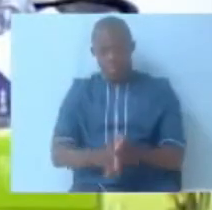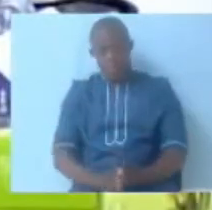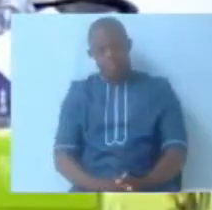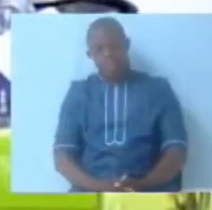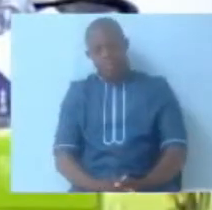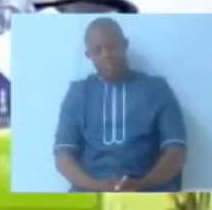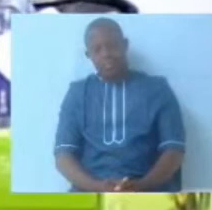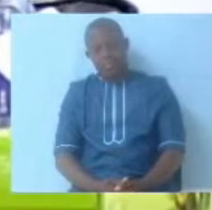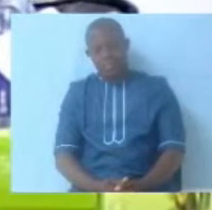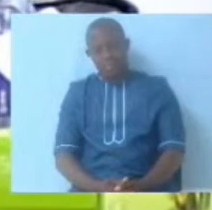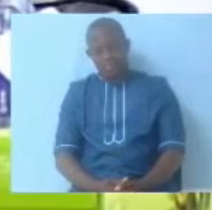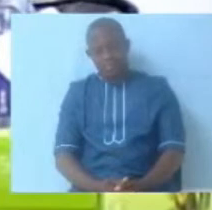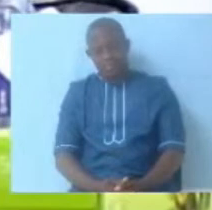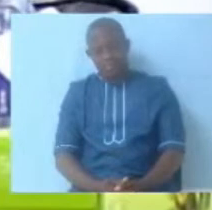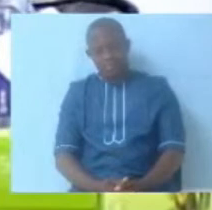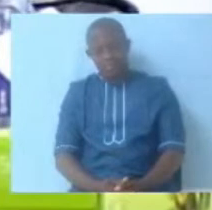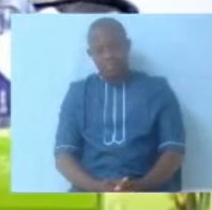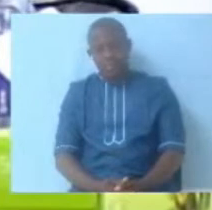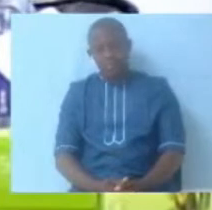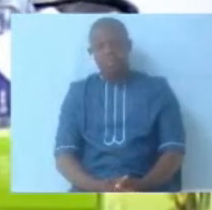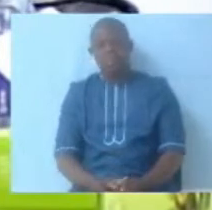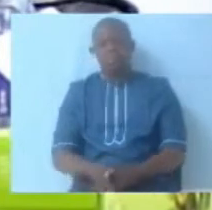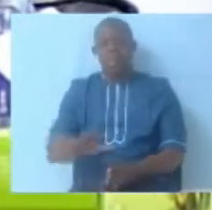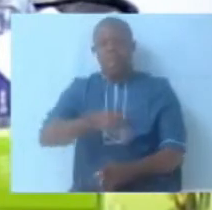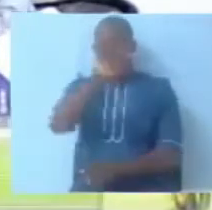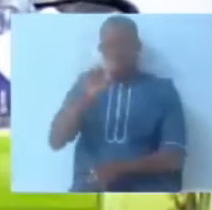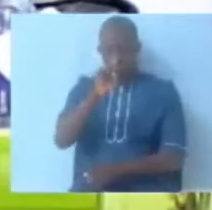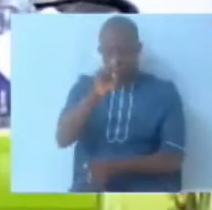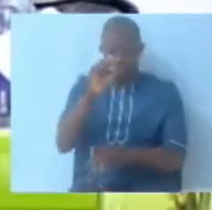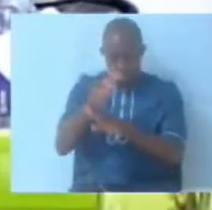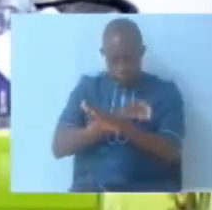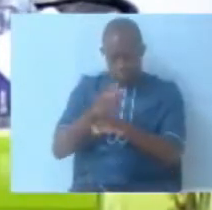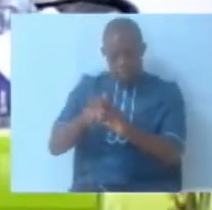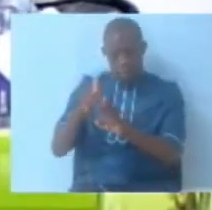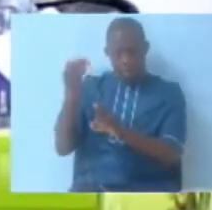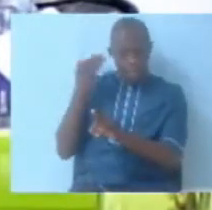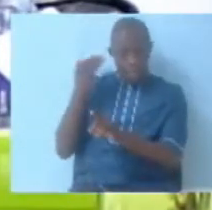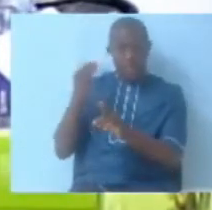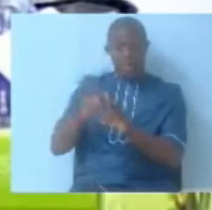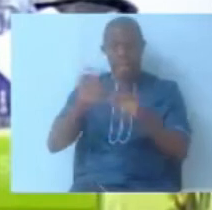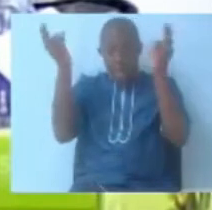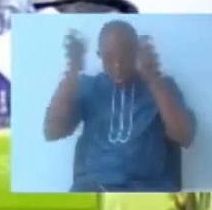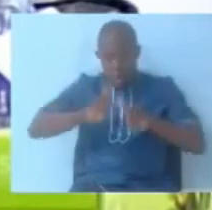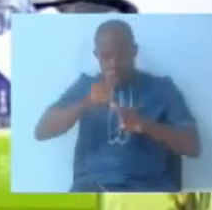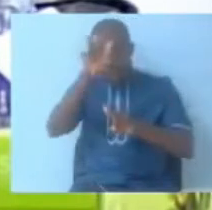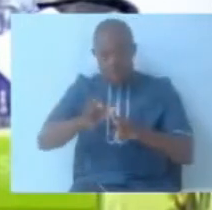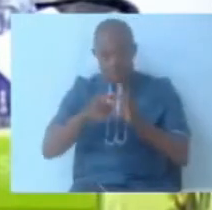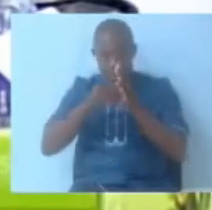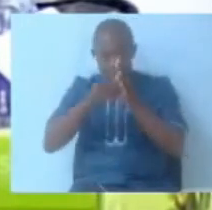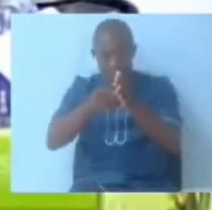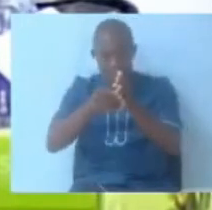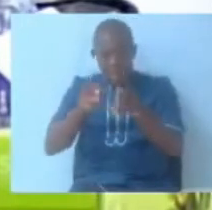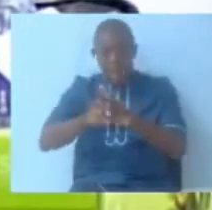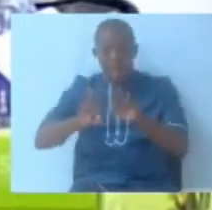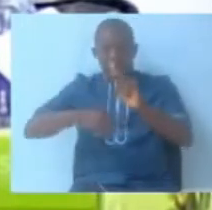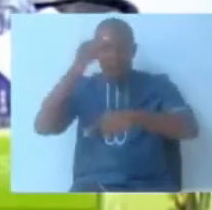You were a former magistrate just after the military government took over in